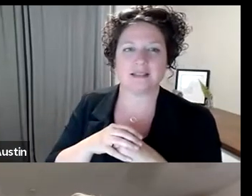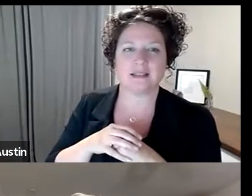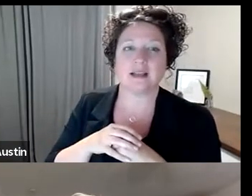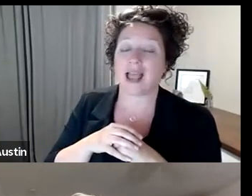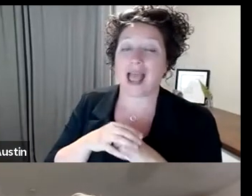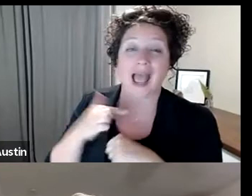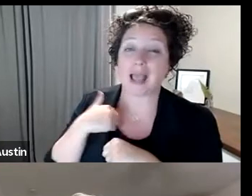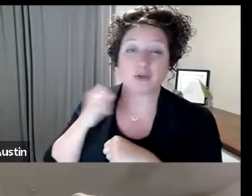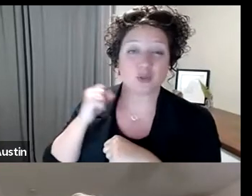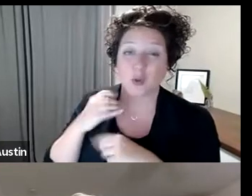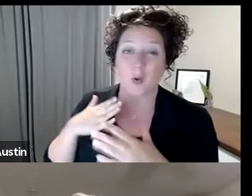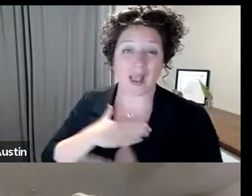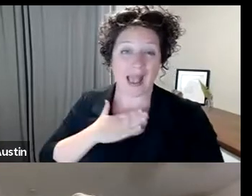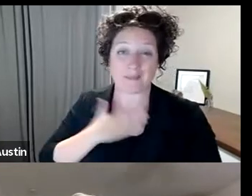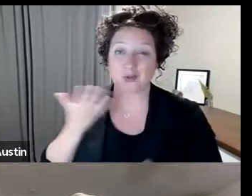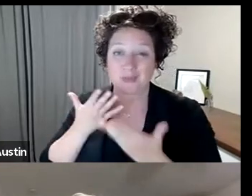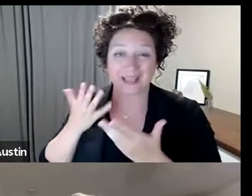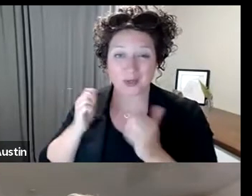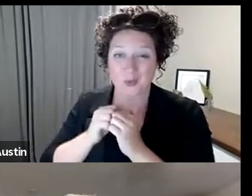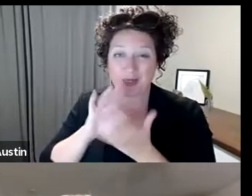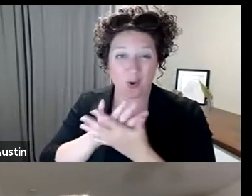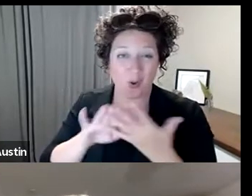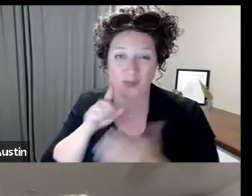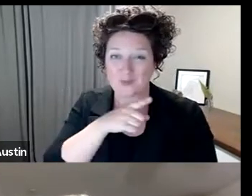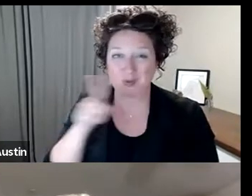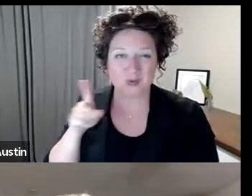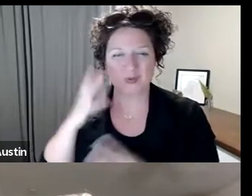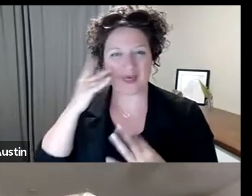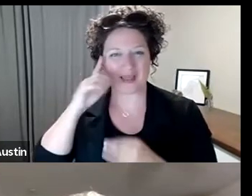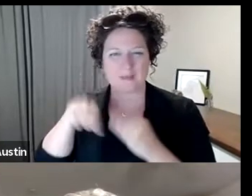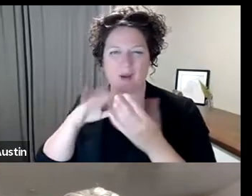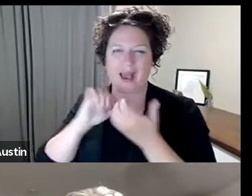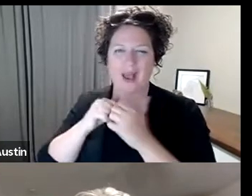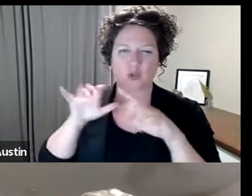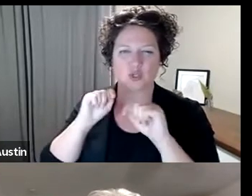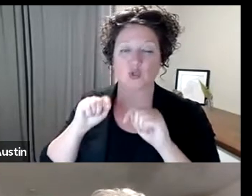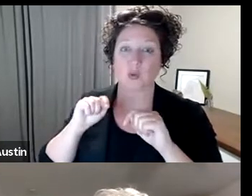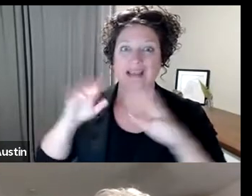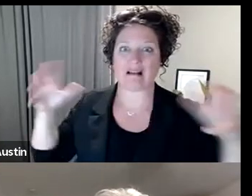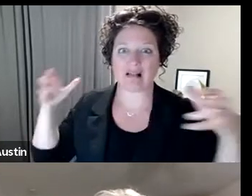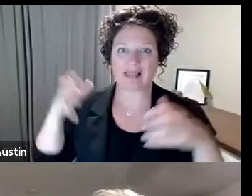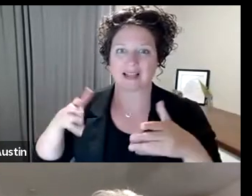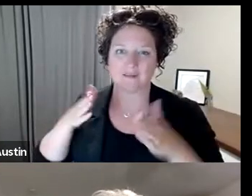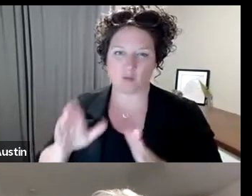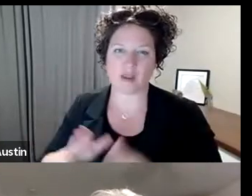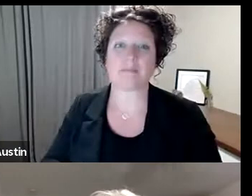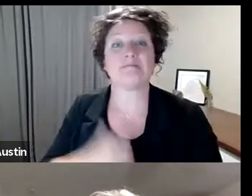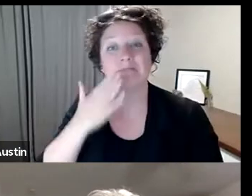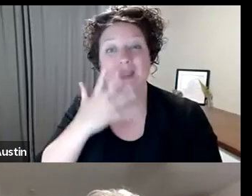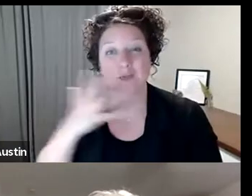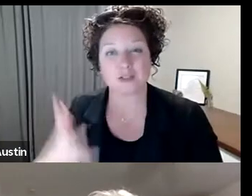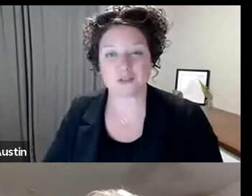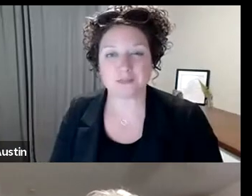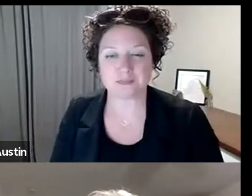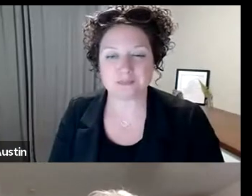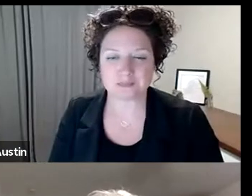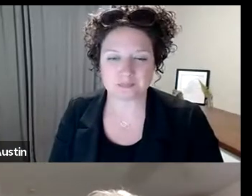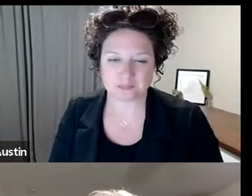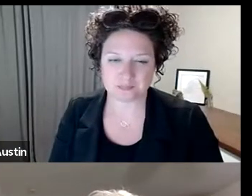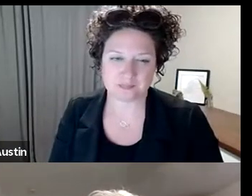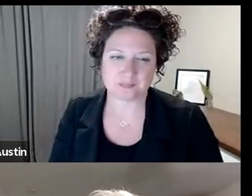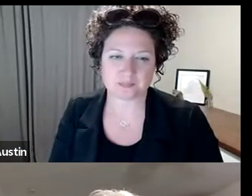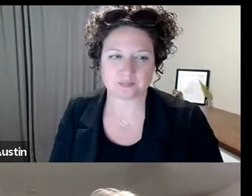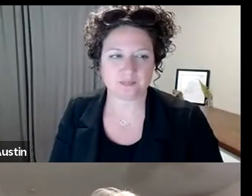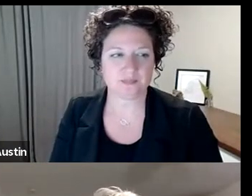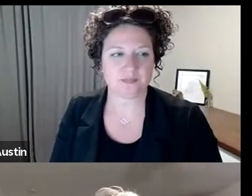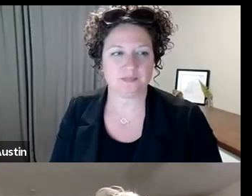so happy to be here with all of you to think about how to do this in a collective and inclusive way. Thank you very much.